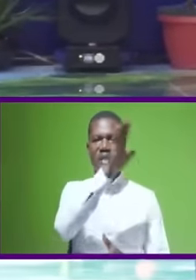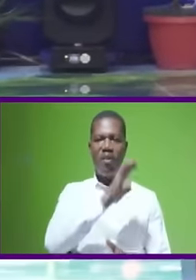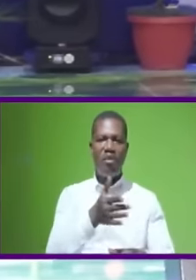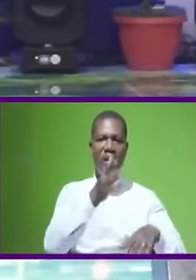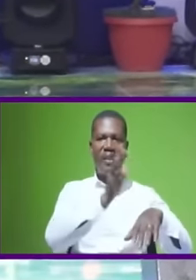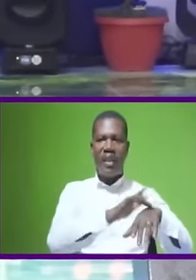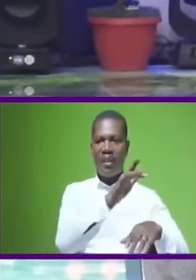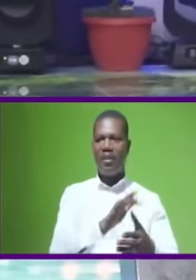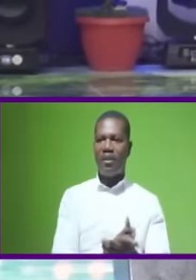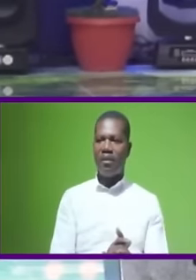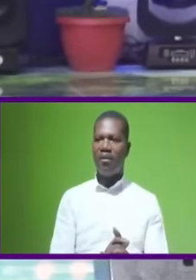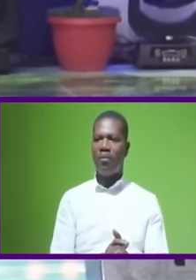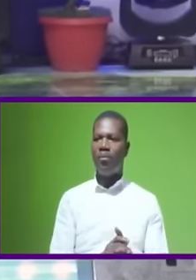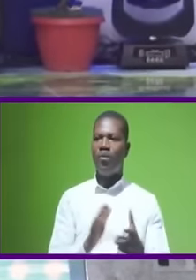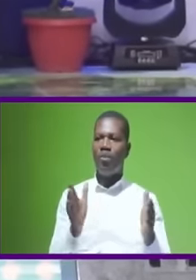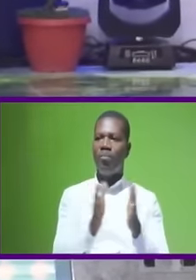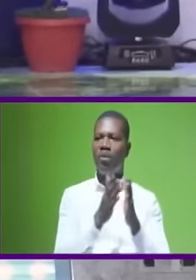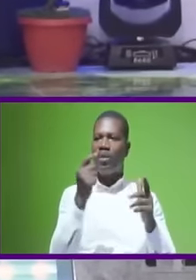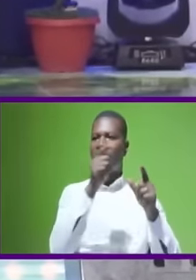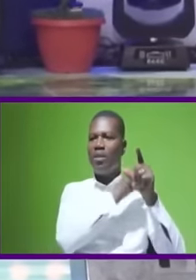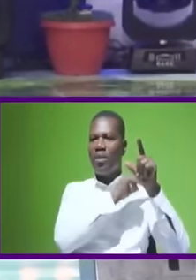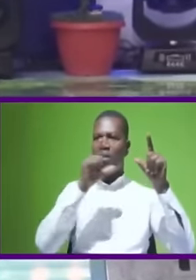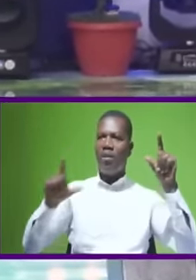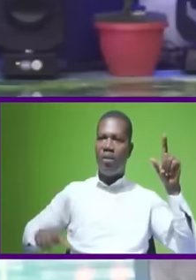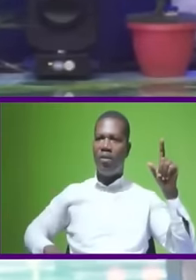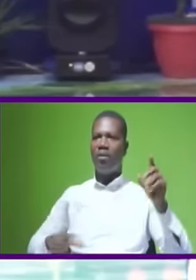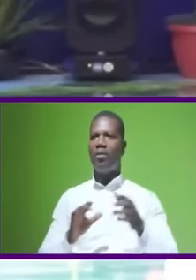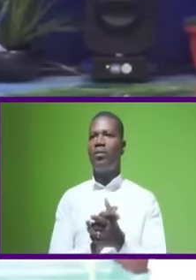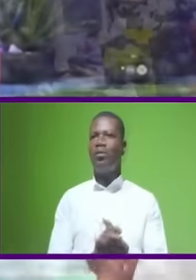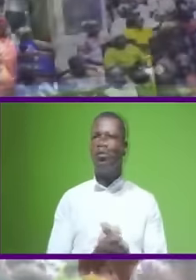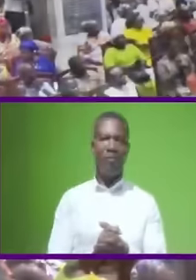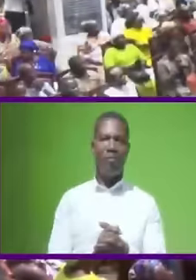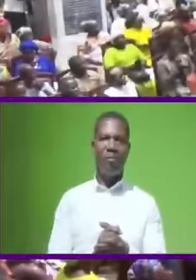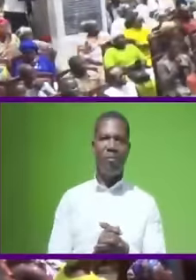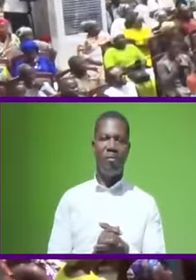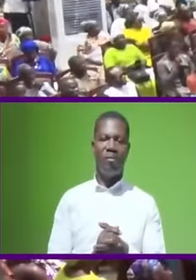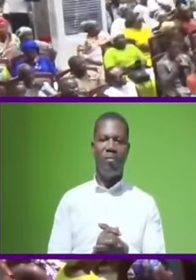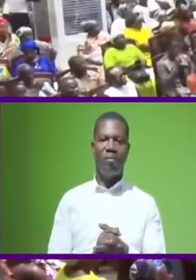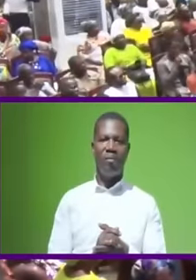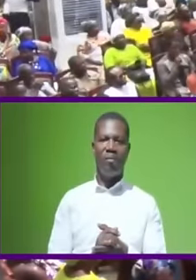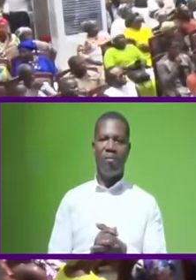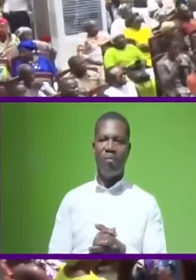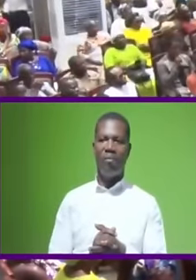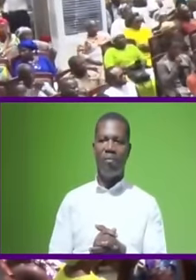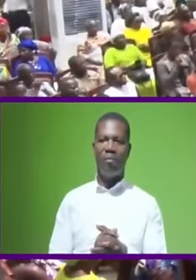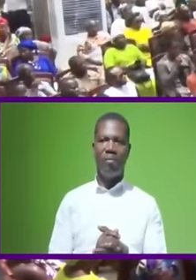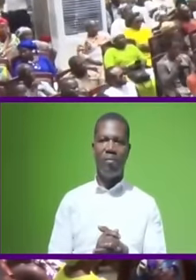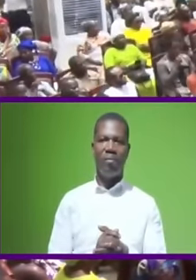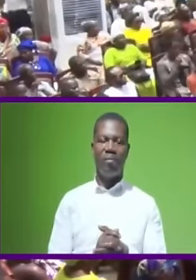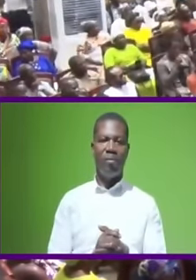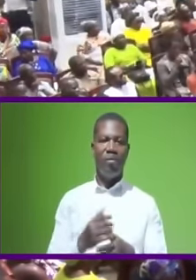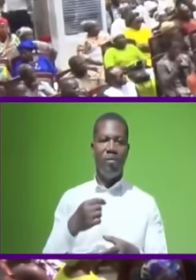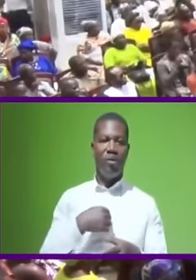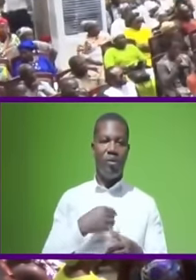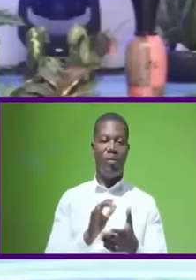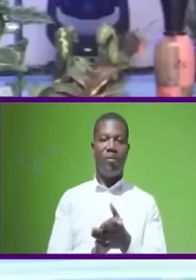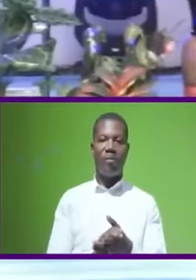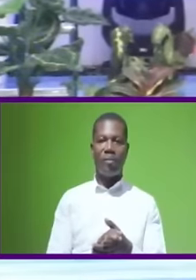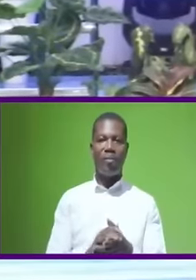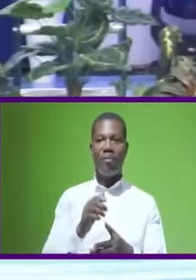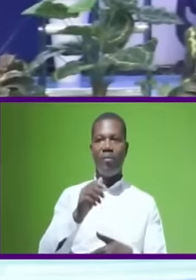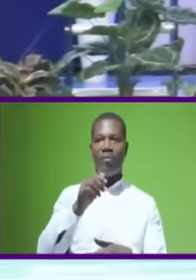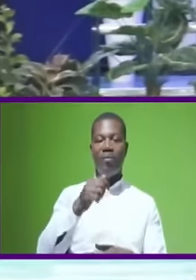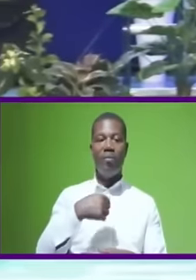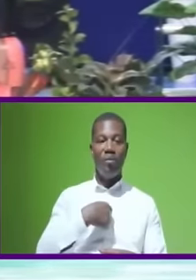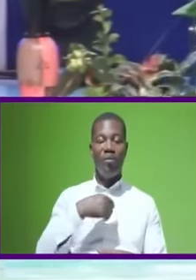do not touch. Praise me. The Lord. Hallelujah. Amen. Adam, you are not my baby. I was my